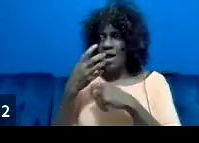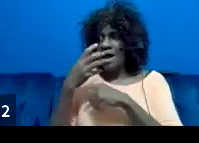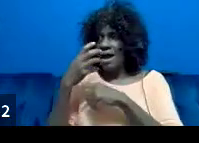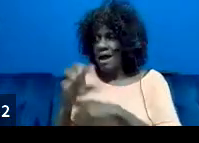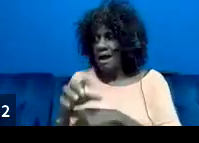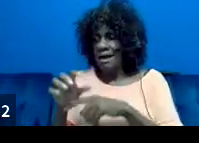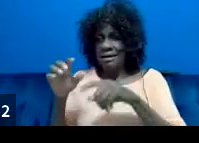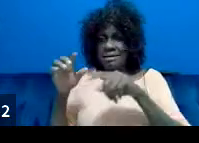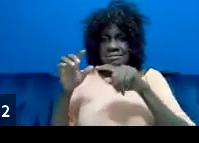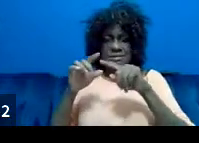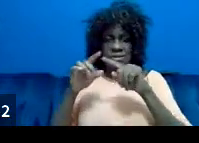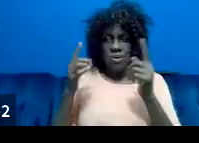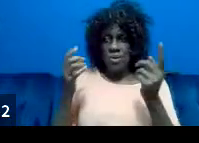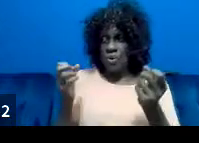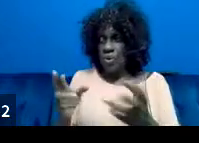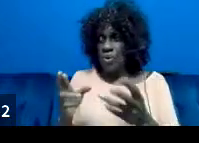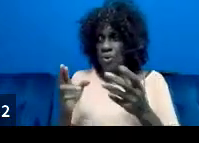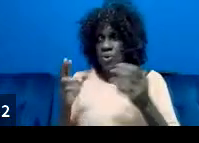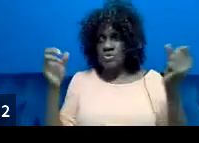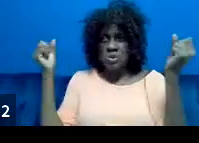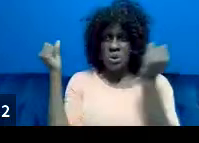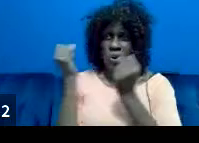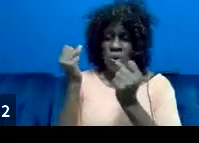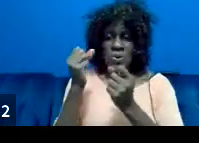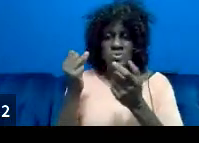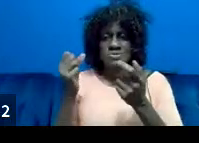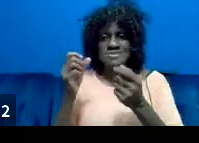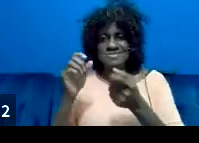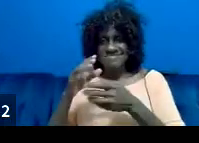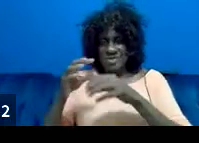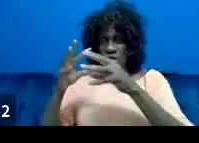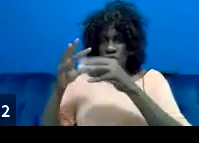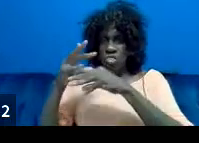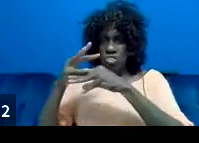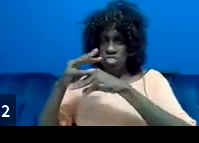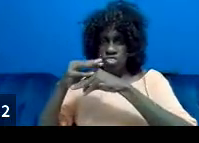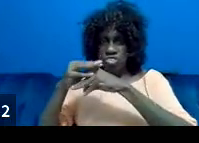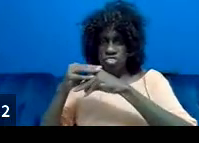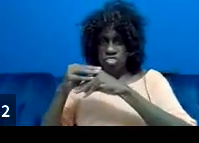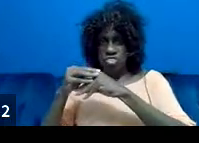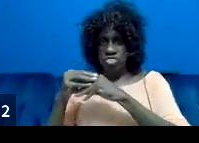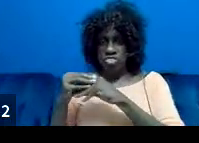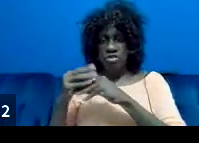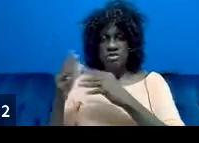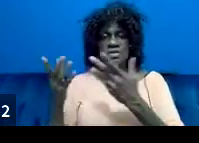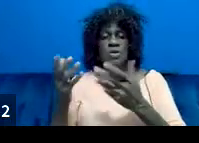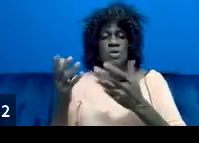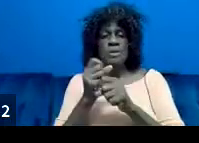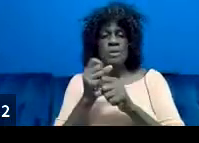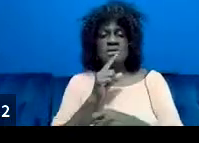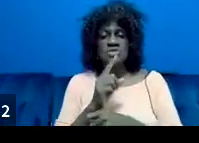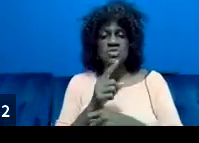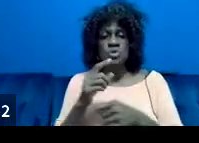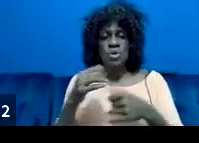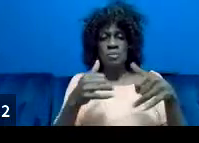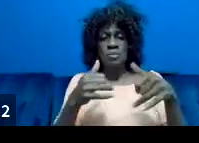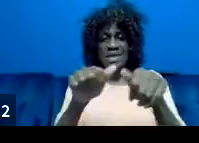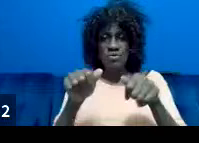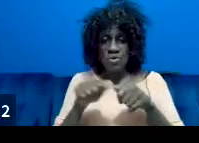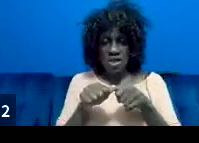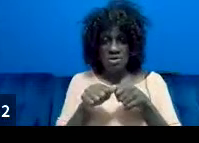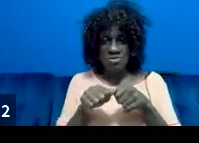really severe heat or really severe cold, things change, right? And so we want to make sure that playground